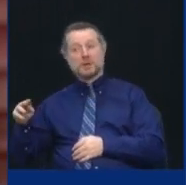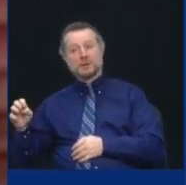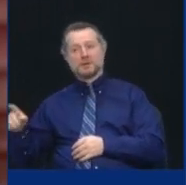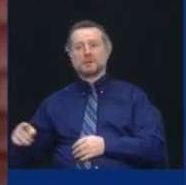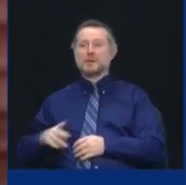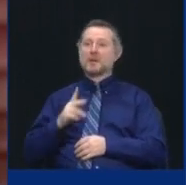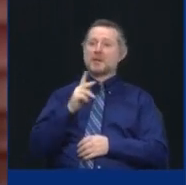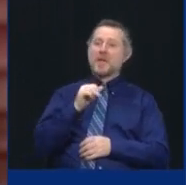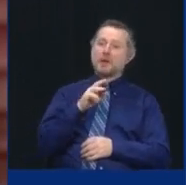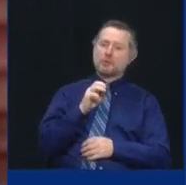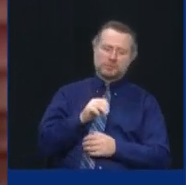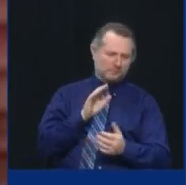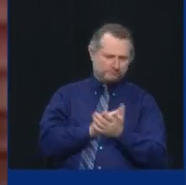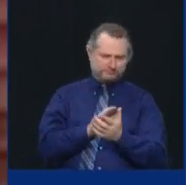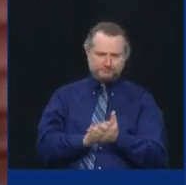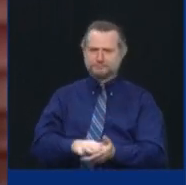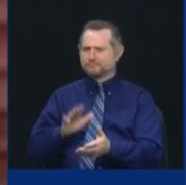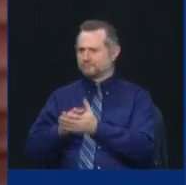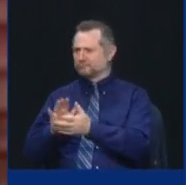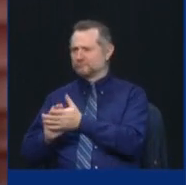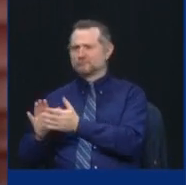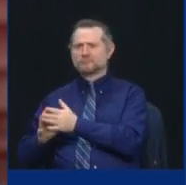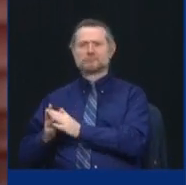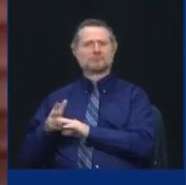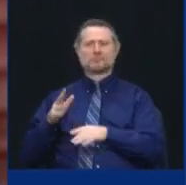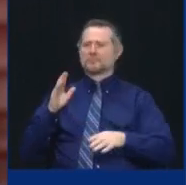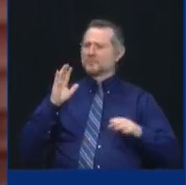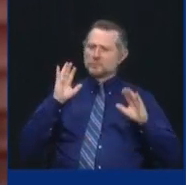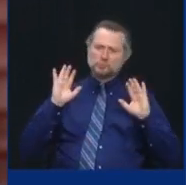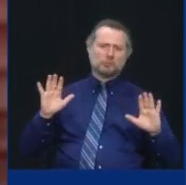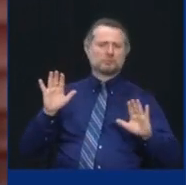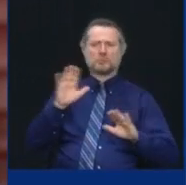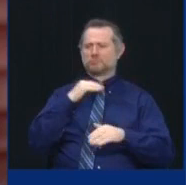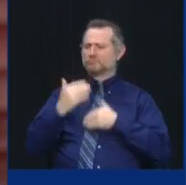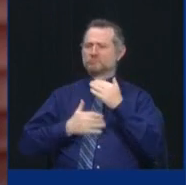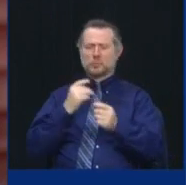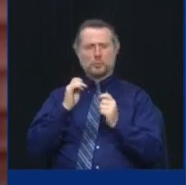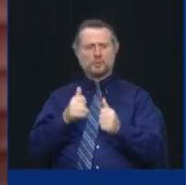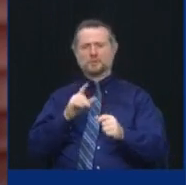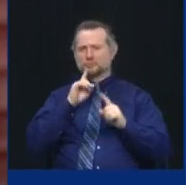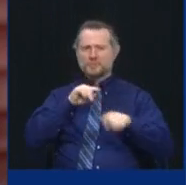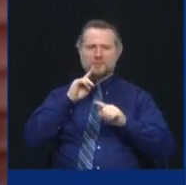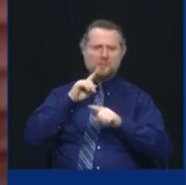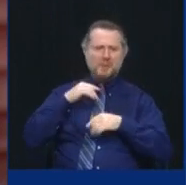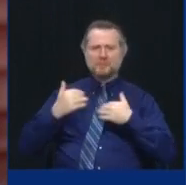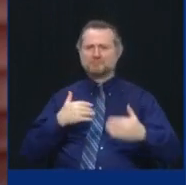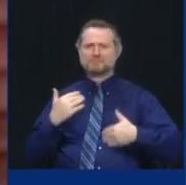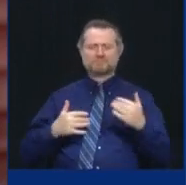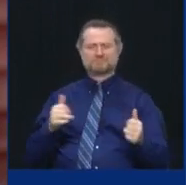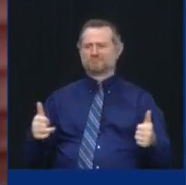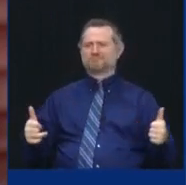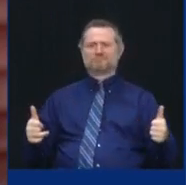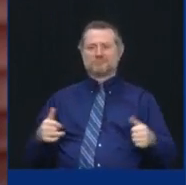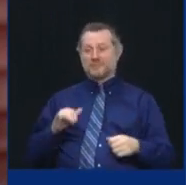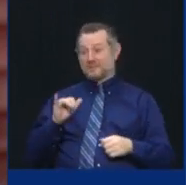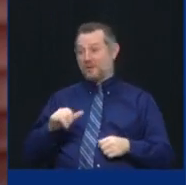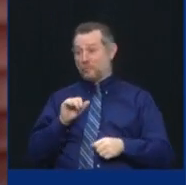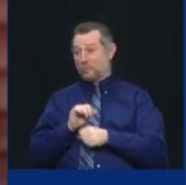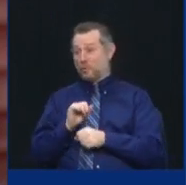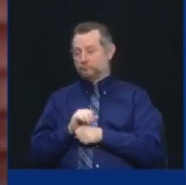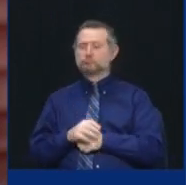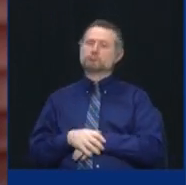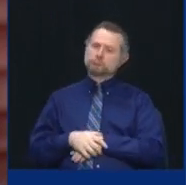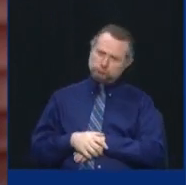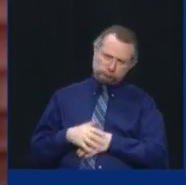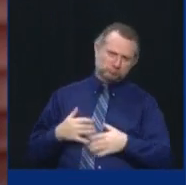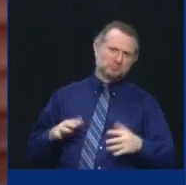Karen, for coming up to speed so quickly. I mean, these are massive operations